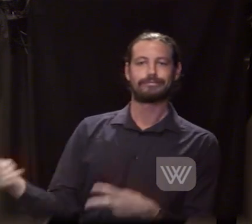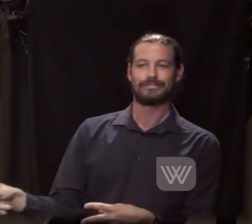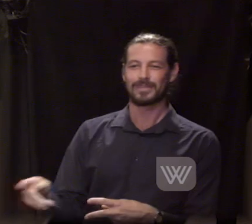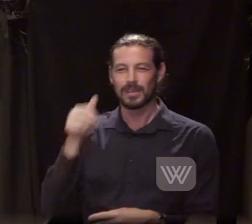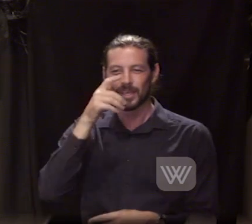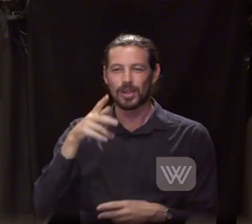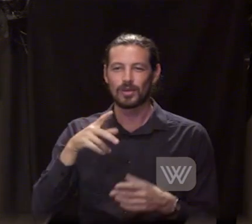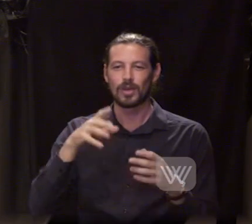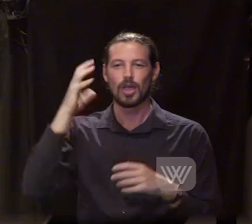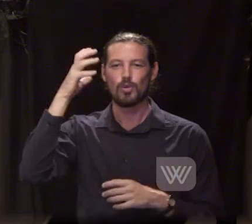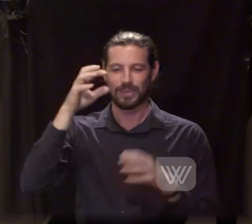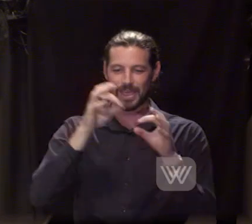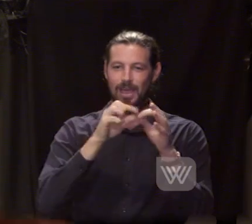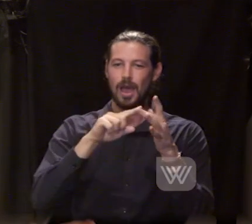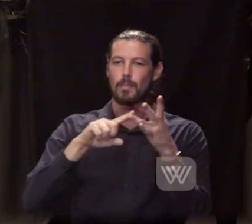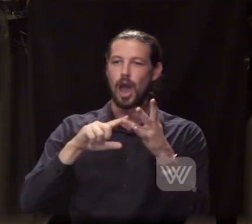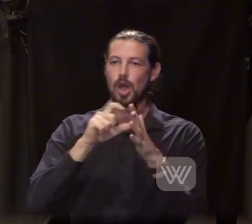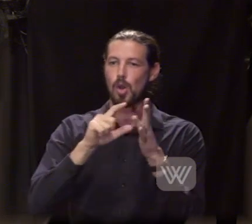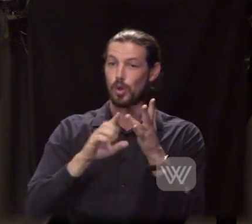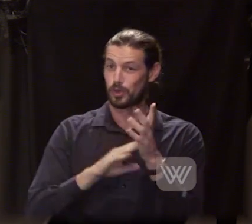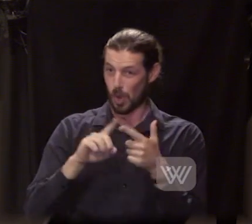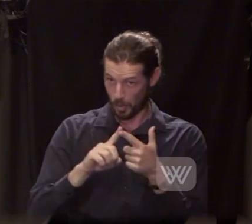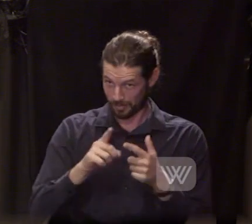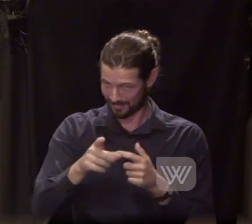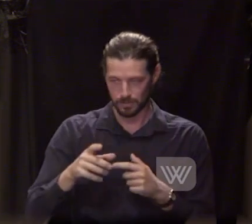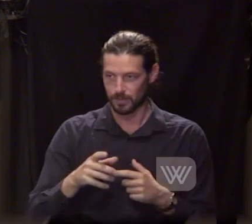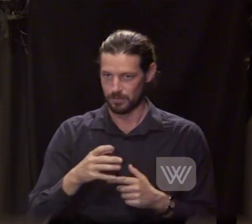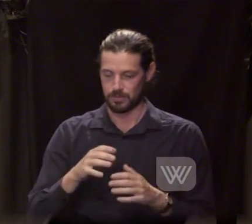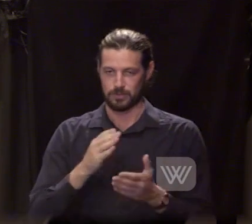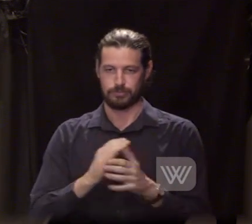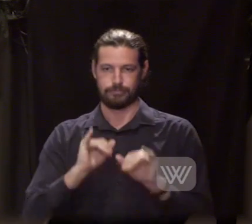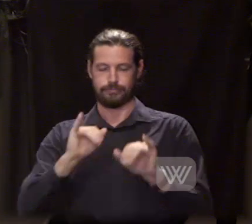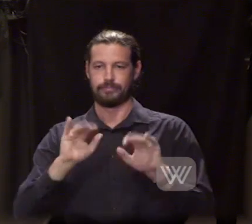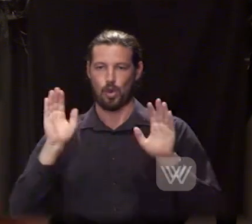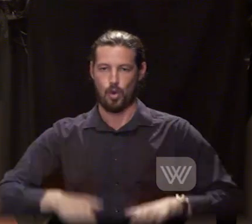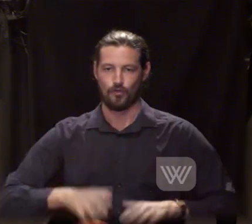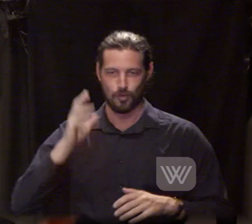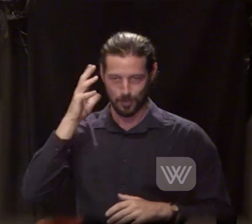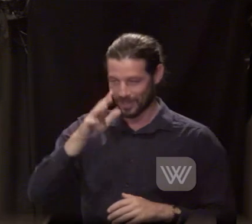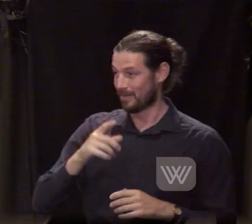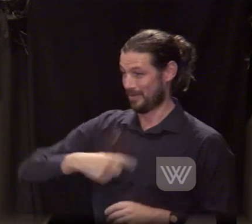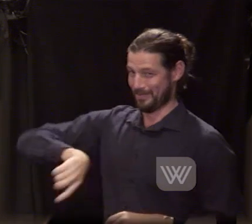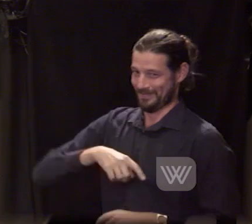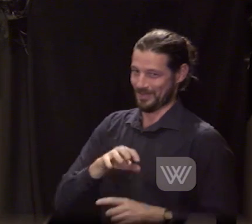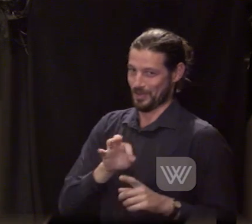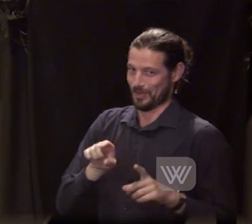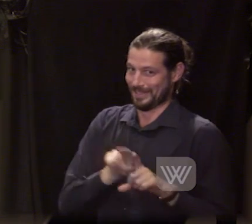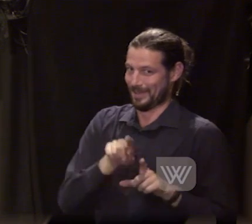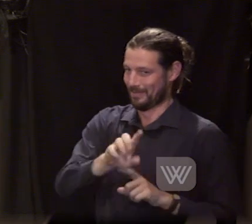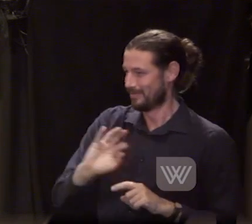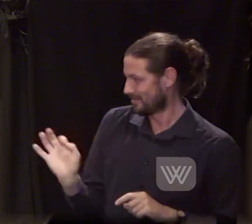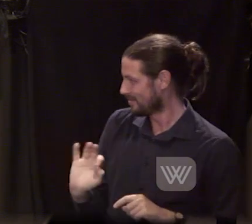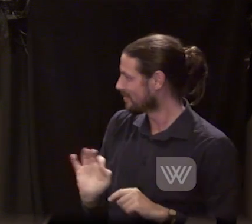It's really not that great. And it's nothing like what we were doing. We weren't just sitting around. We were actively doing things all day long.